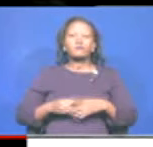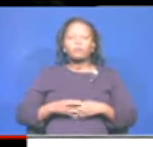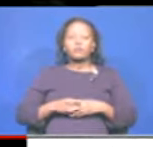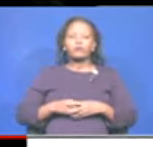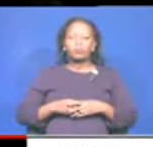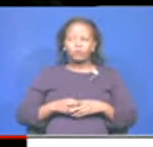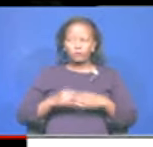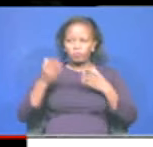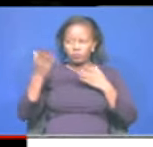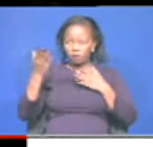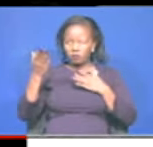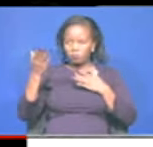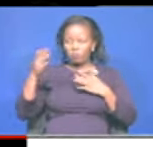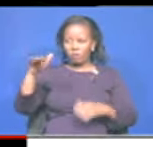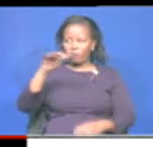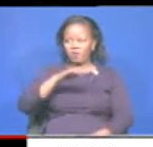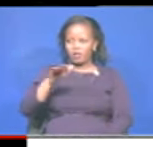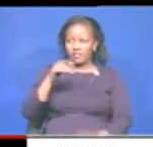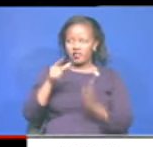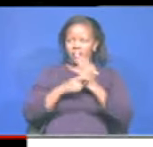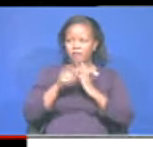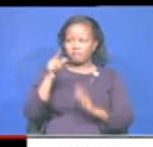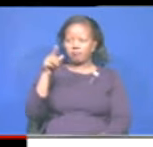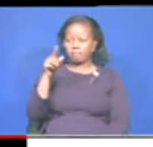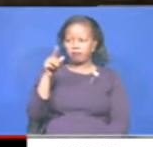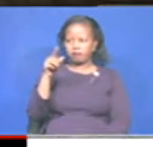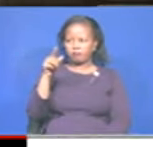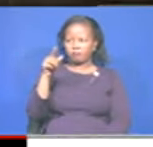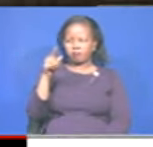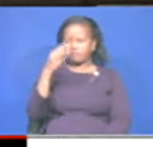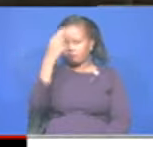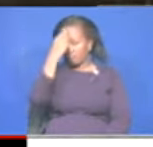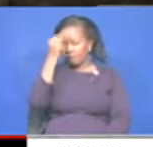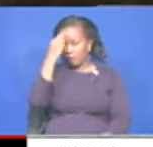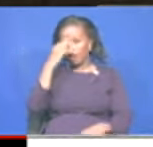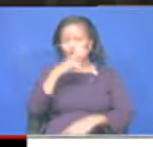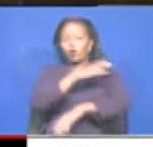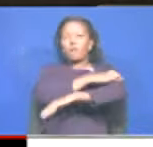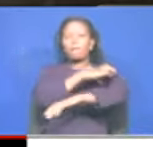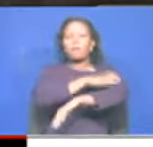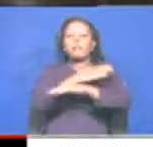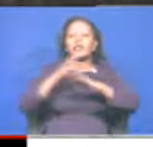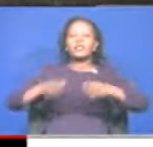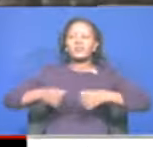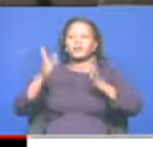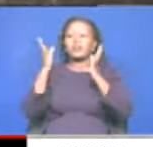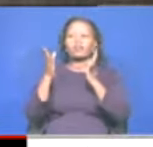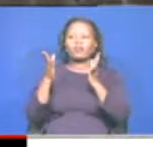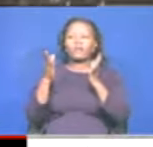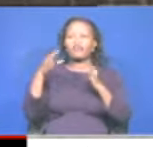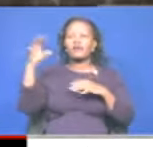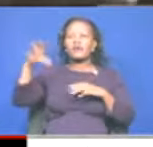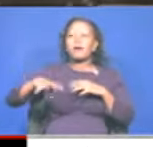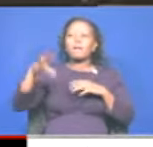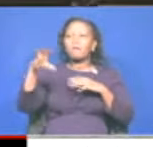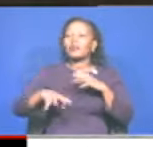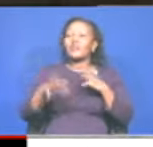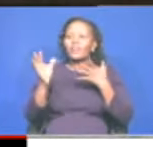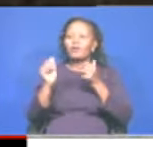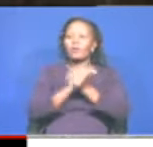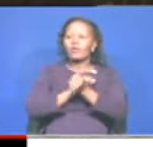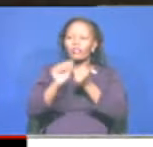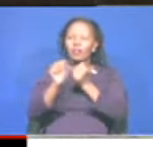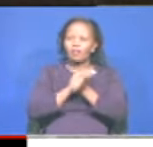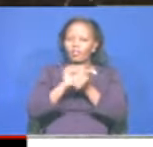At Koitamugul along Narok Bomet highway, wreckage of a 14-seater matatu and lorry involved in an